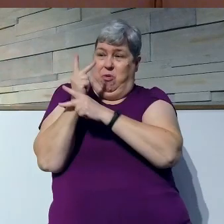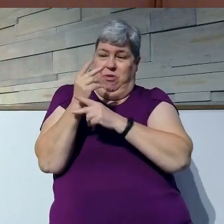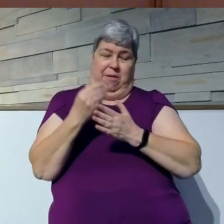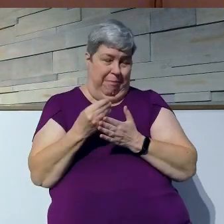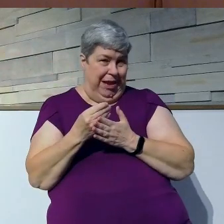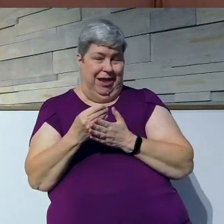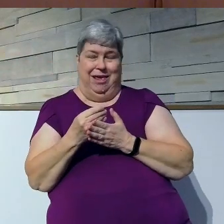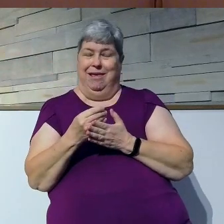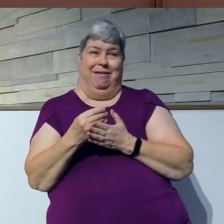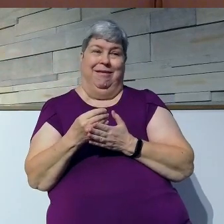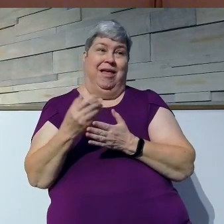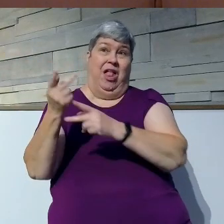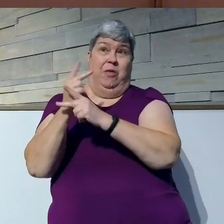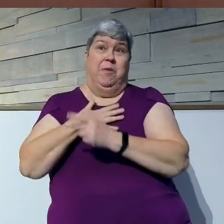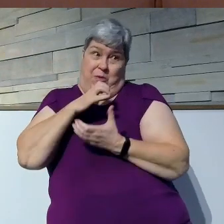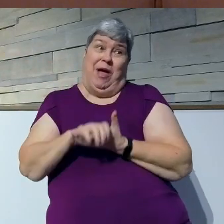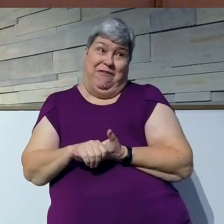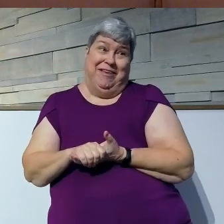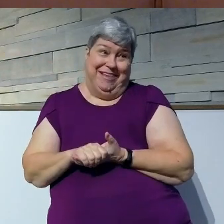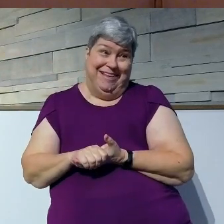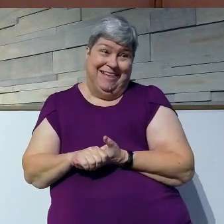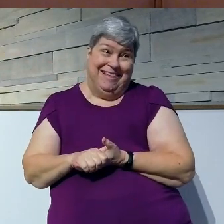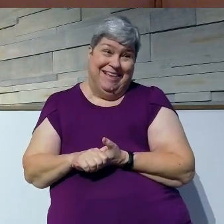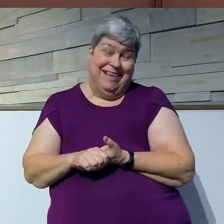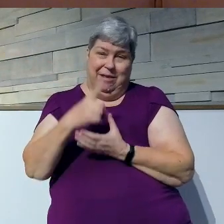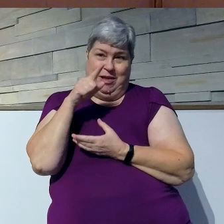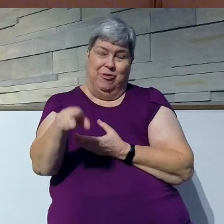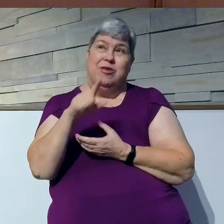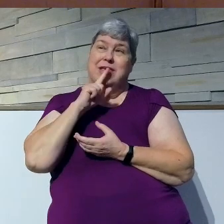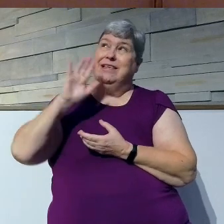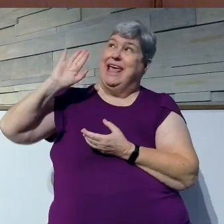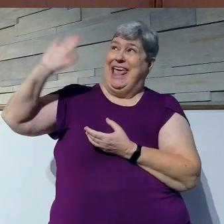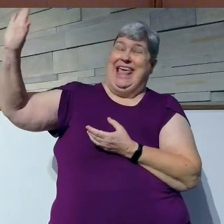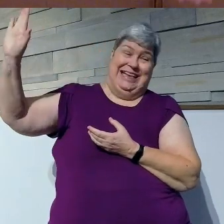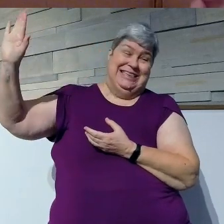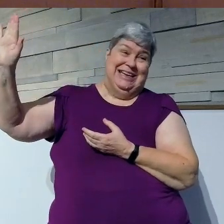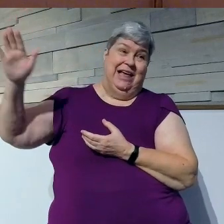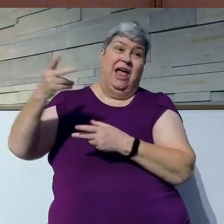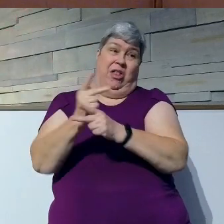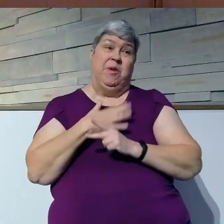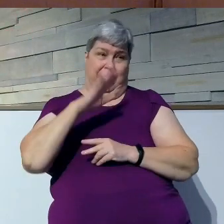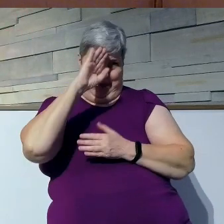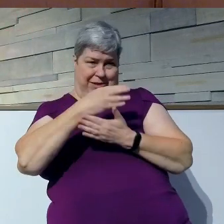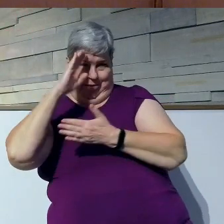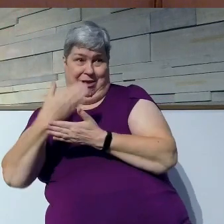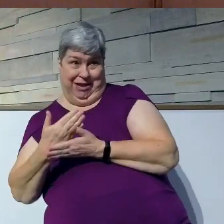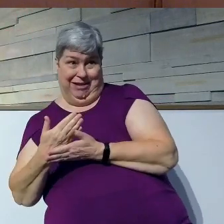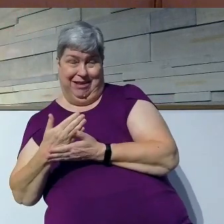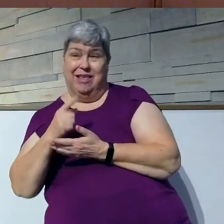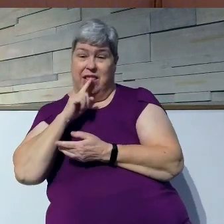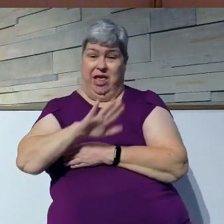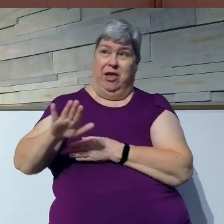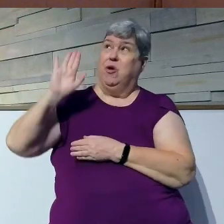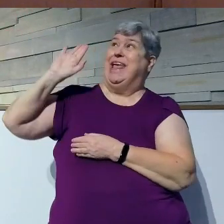money. He loaned me my wife because she's his first. Loaned me my boys. They're